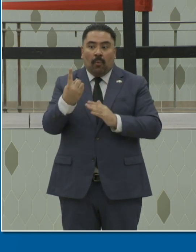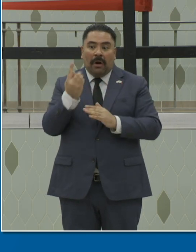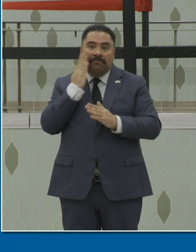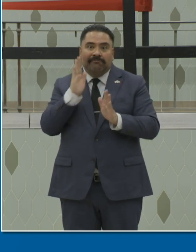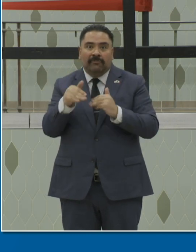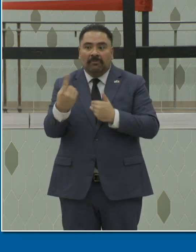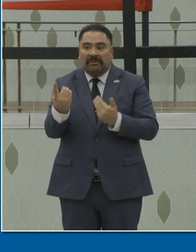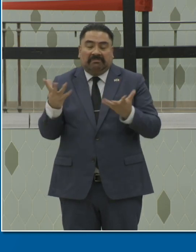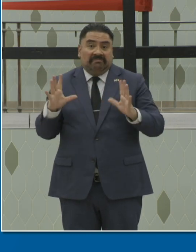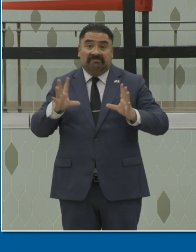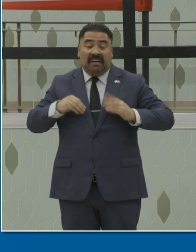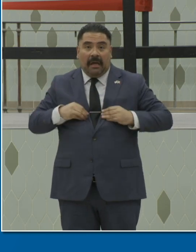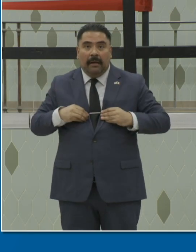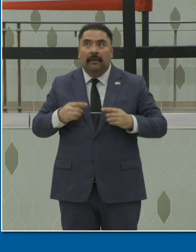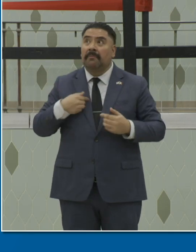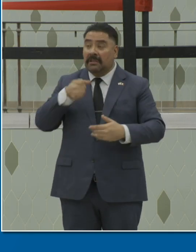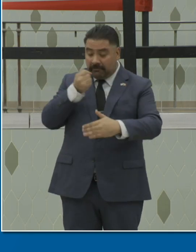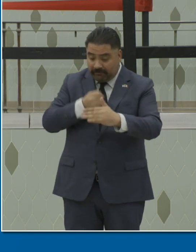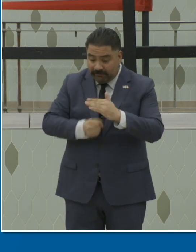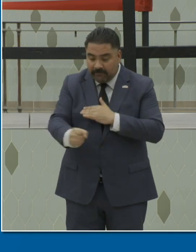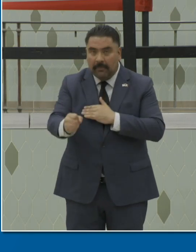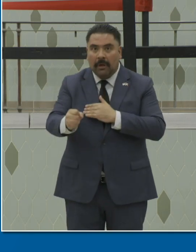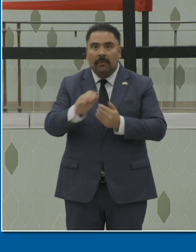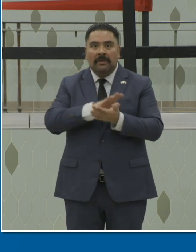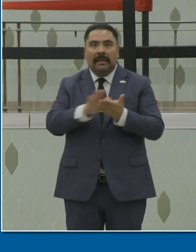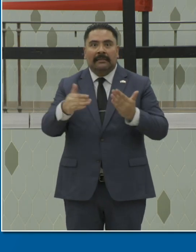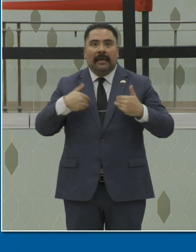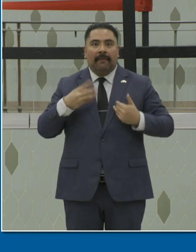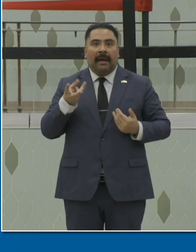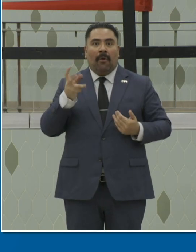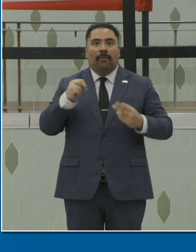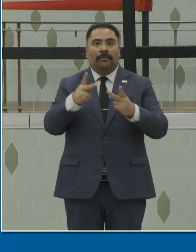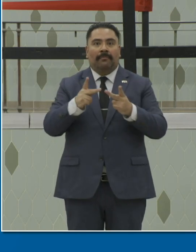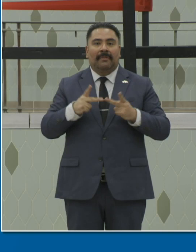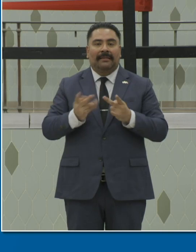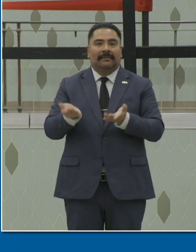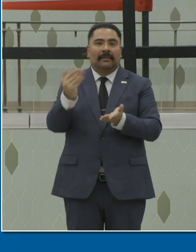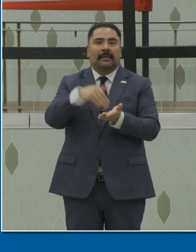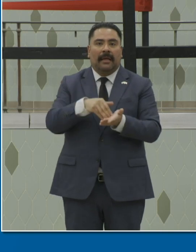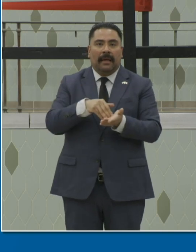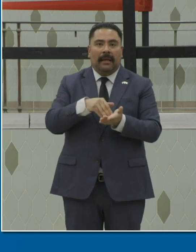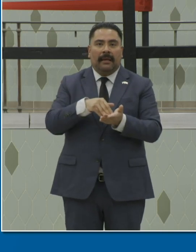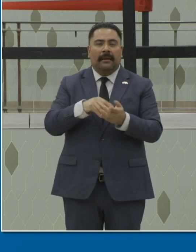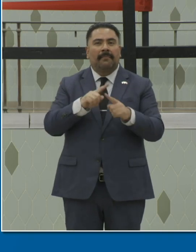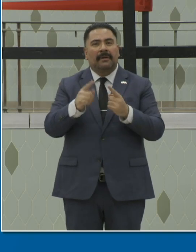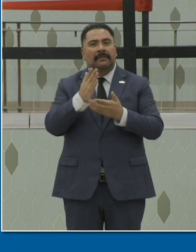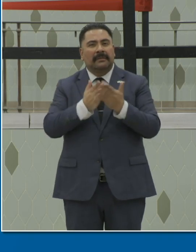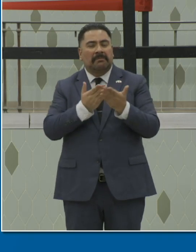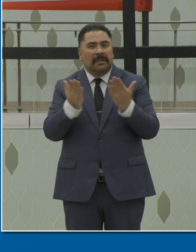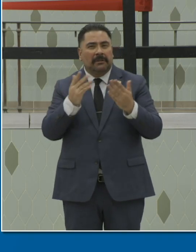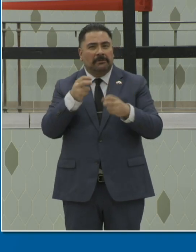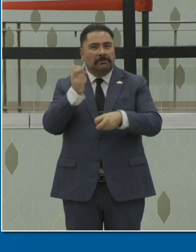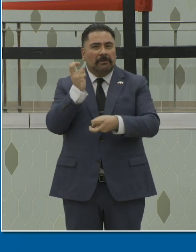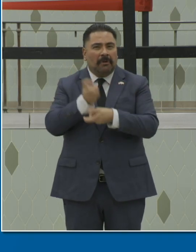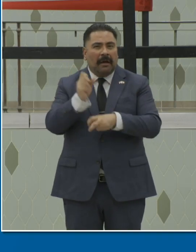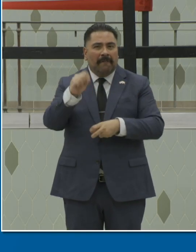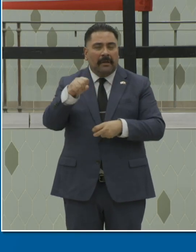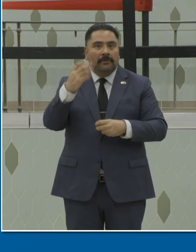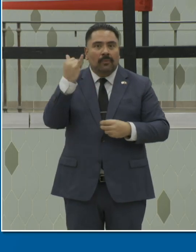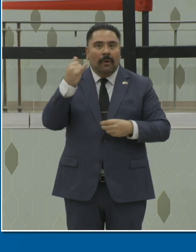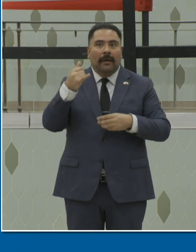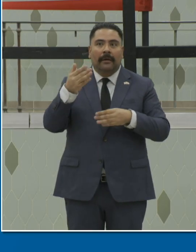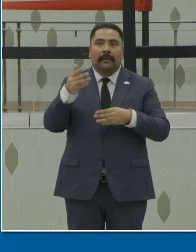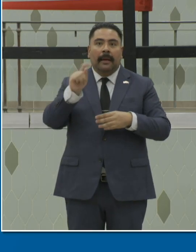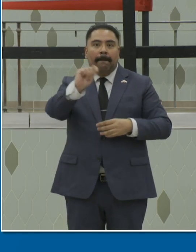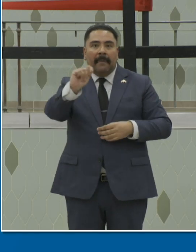Once I got in here, it was nice to, you know, have my own place again. But there, I mean, some things were a little rough. Sharing hall, you